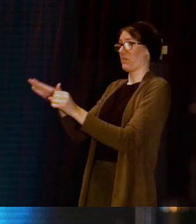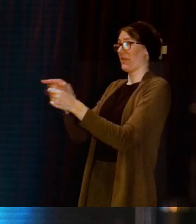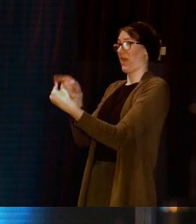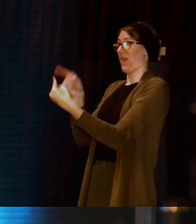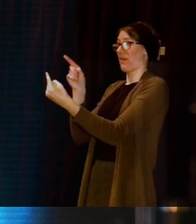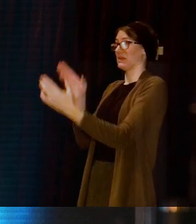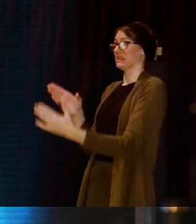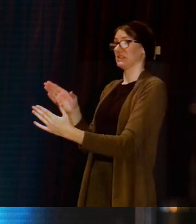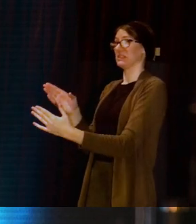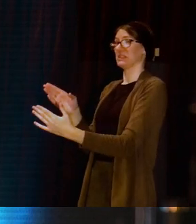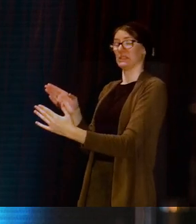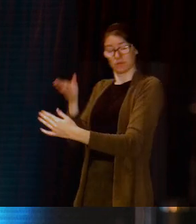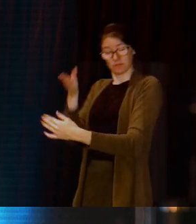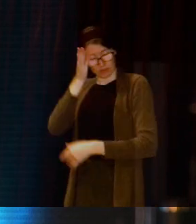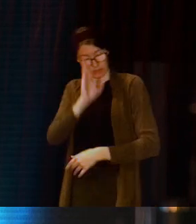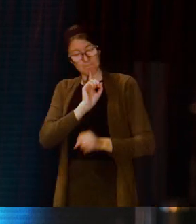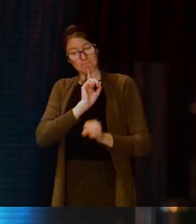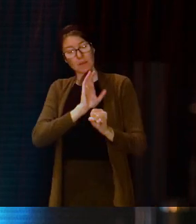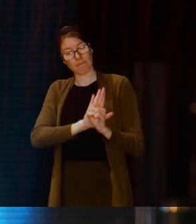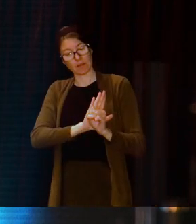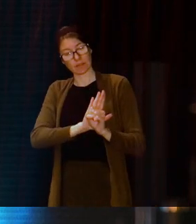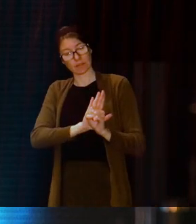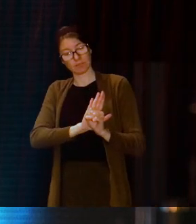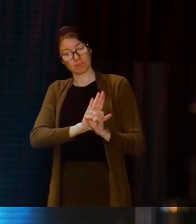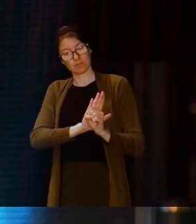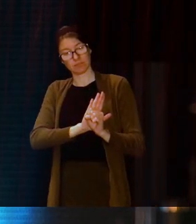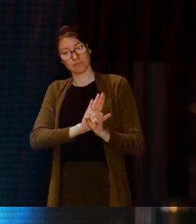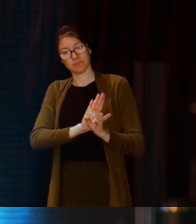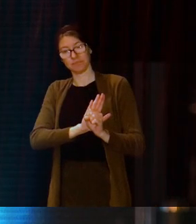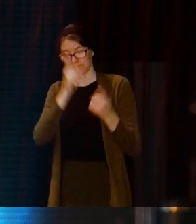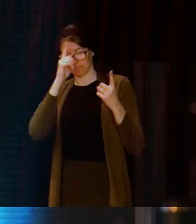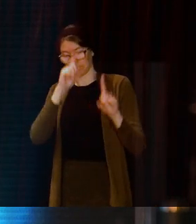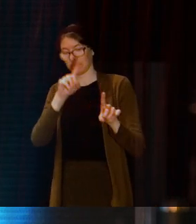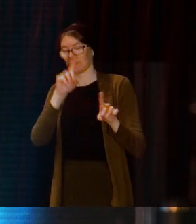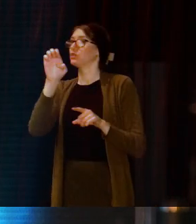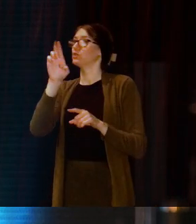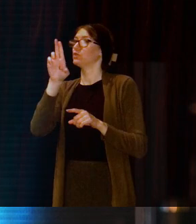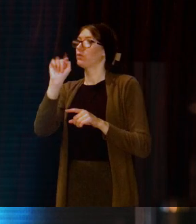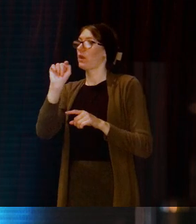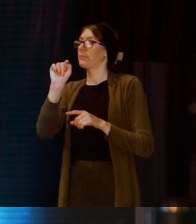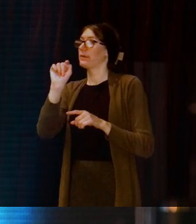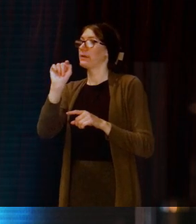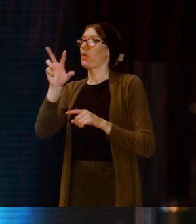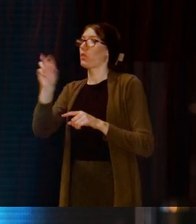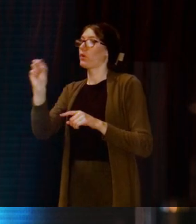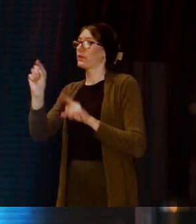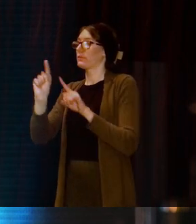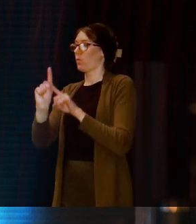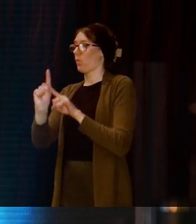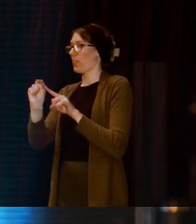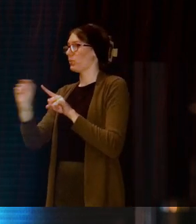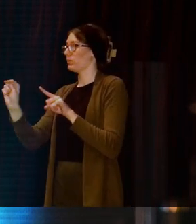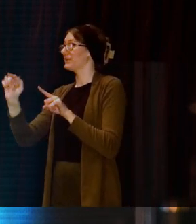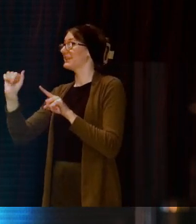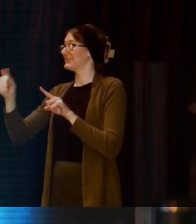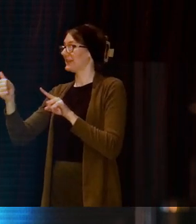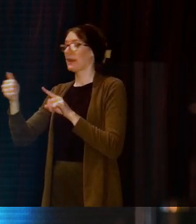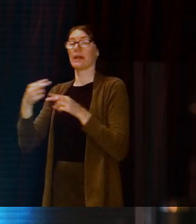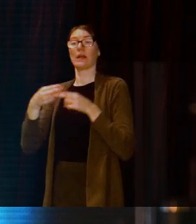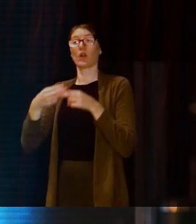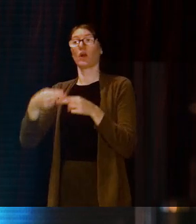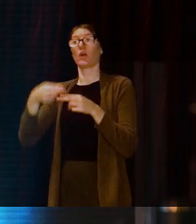God says, I got a covenant that I'm going to make with you. And it's in Deuteronomy 30, verses 1 through 10. And we have termed this